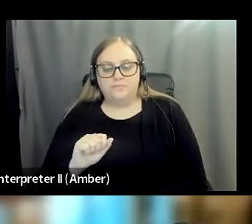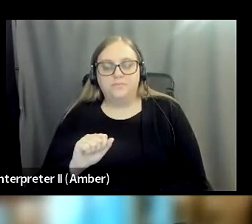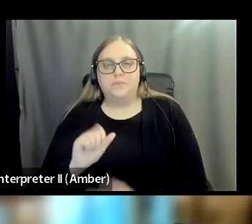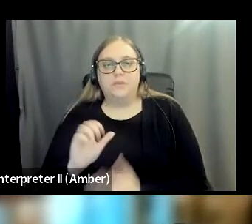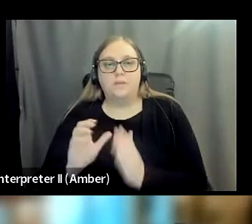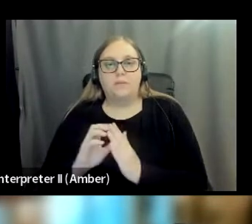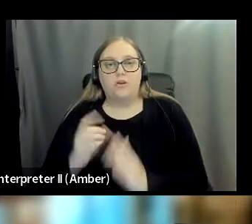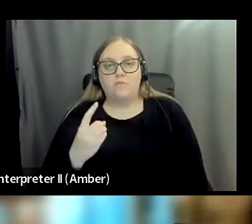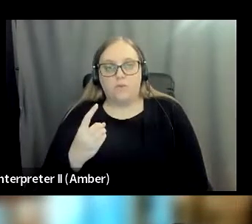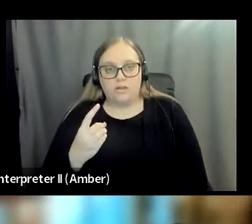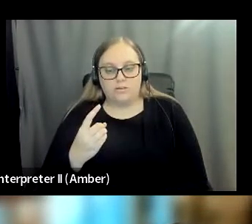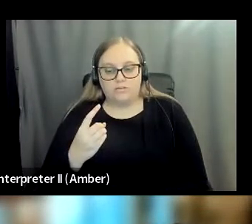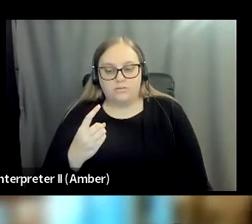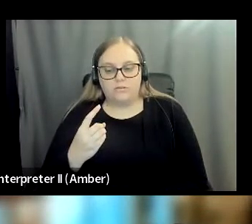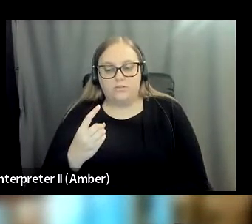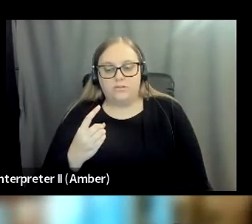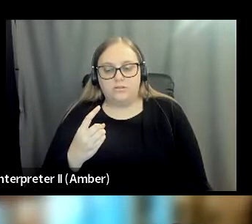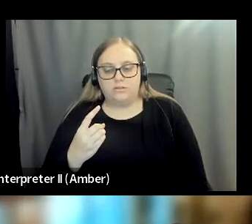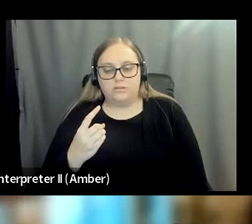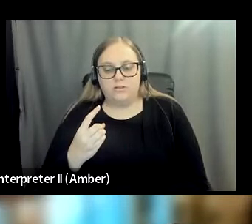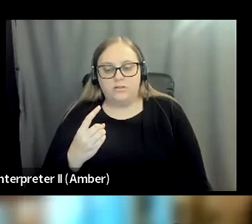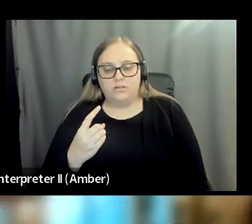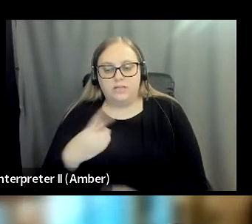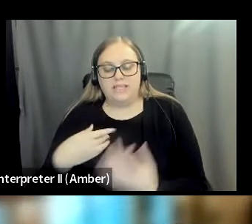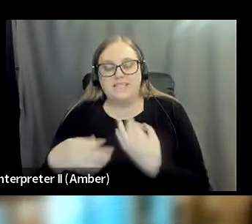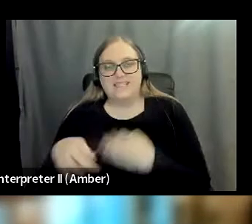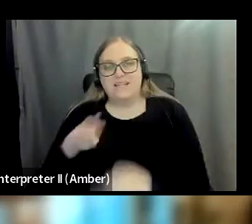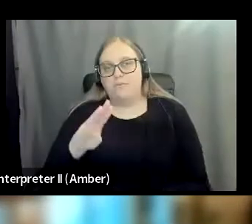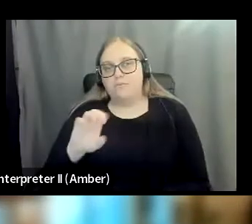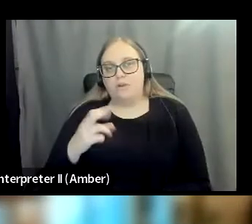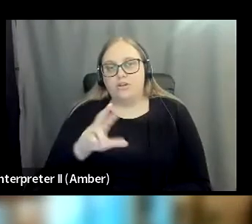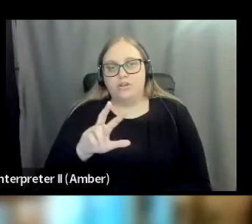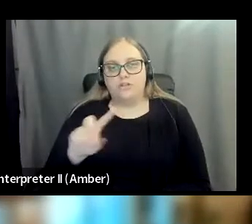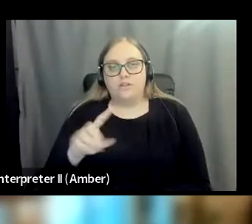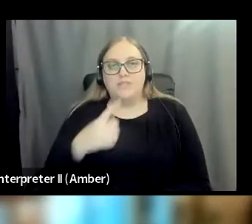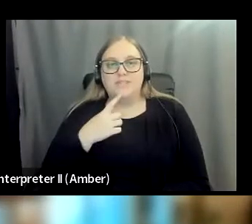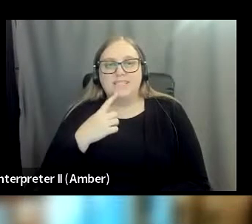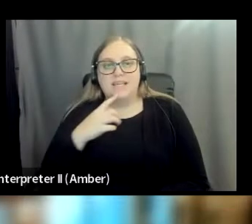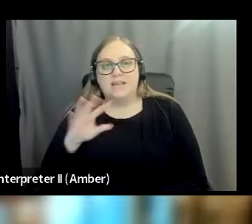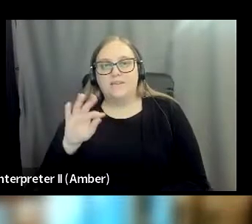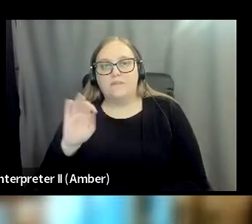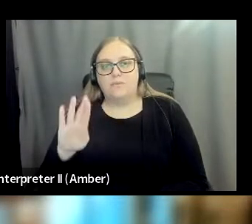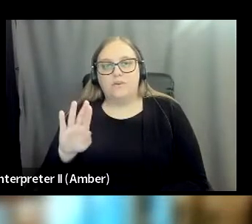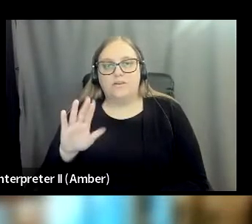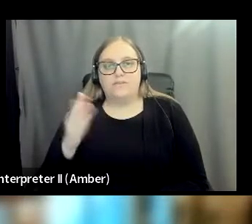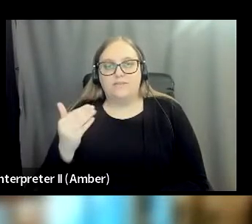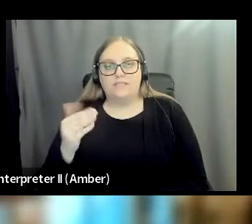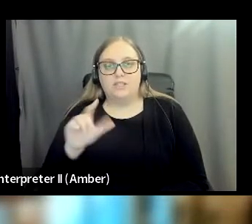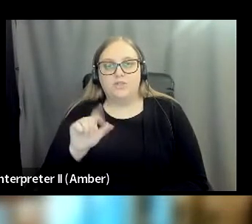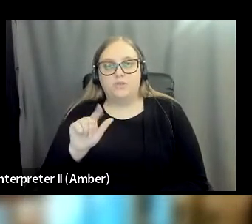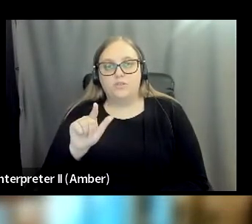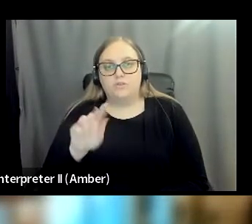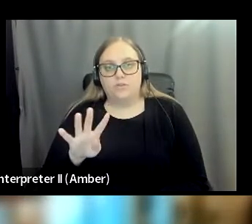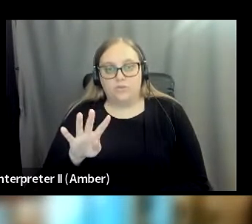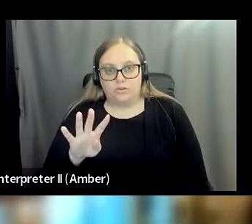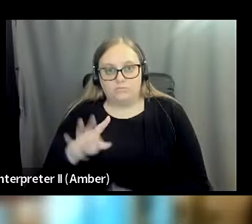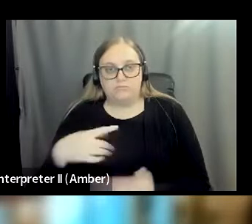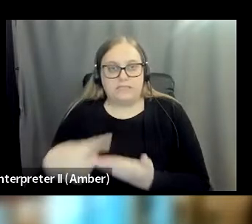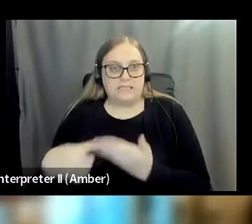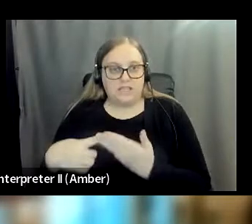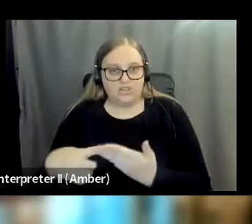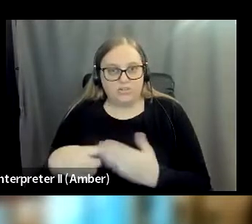paragraph 1. Instead of March 31st, it will say February 15th, 2024.